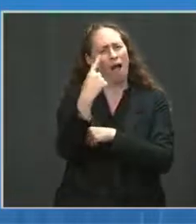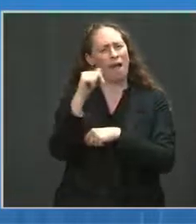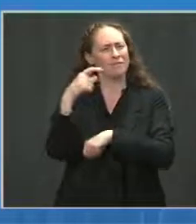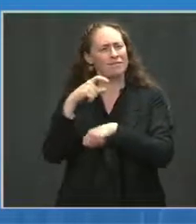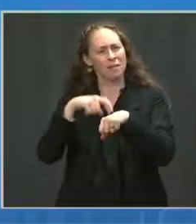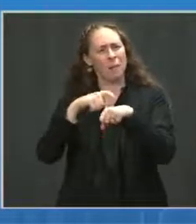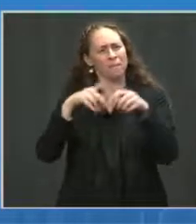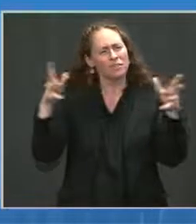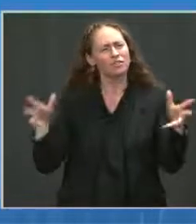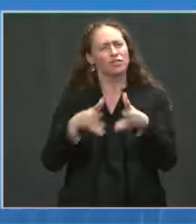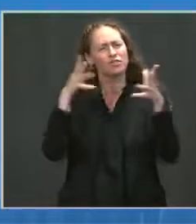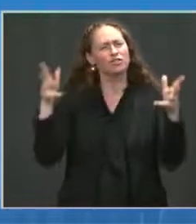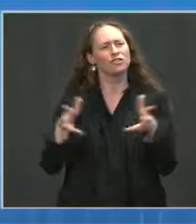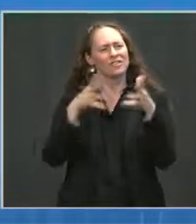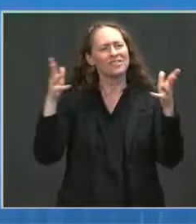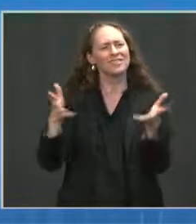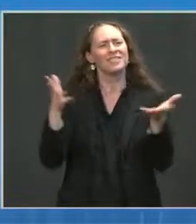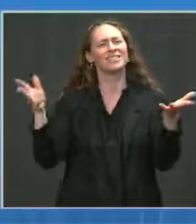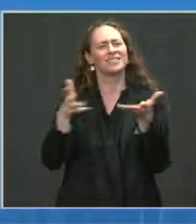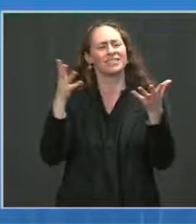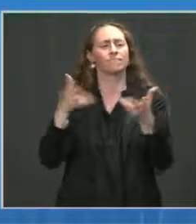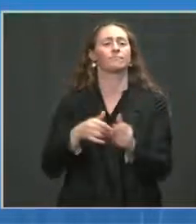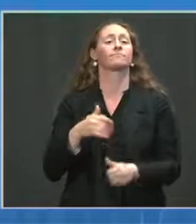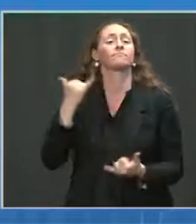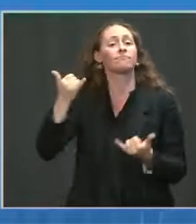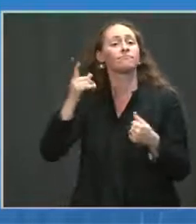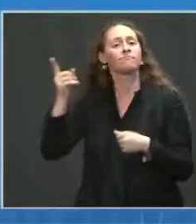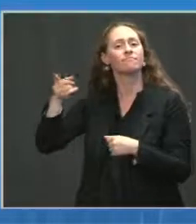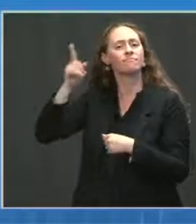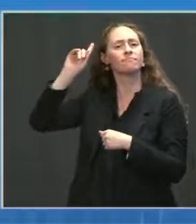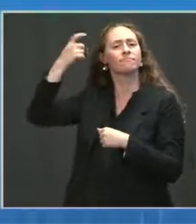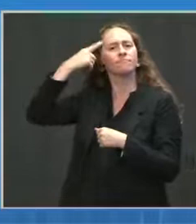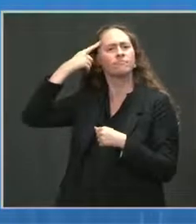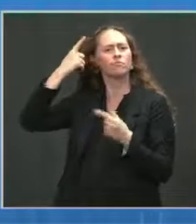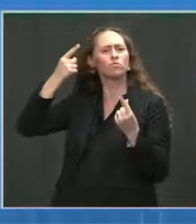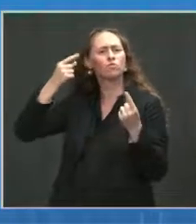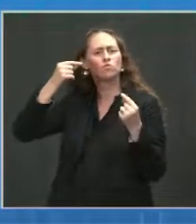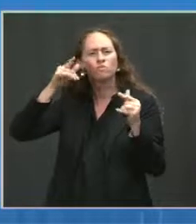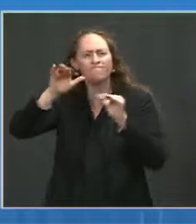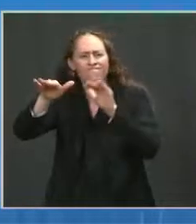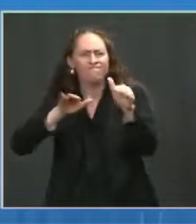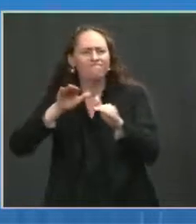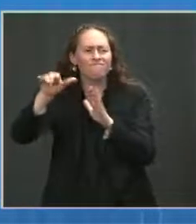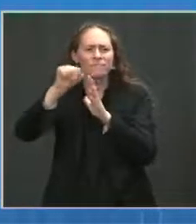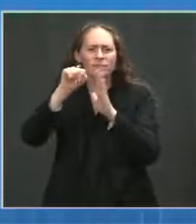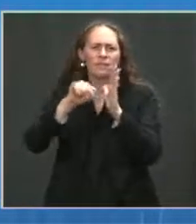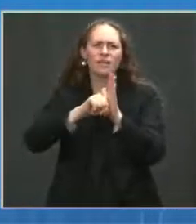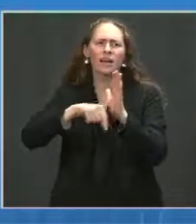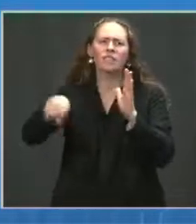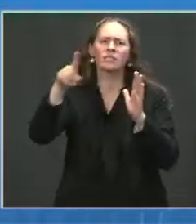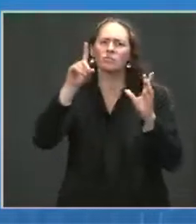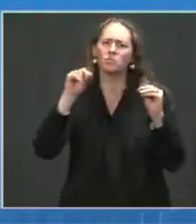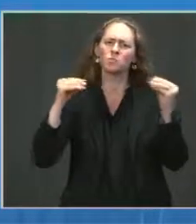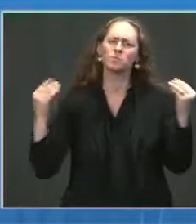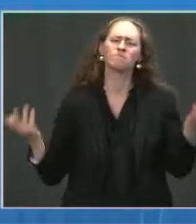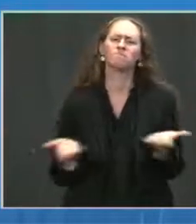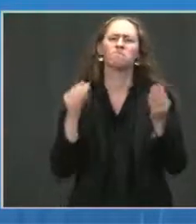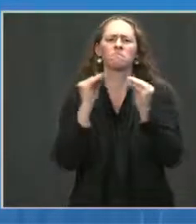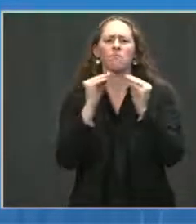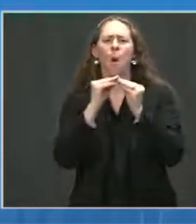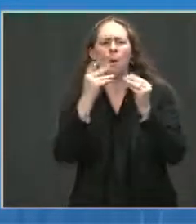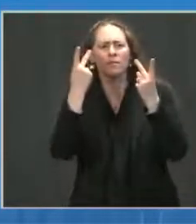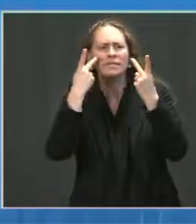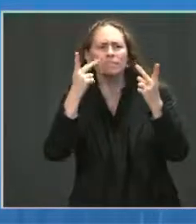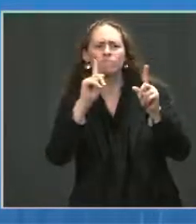more people vaccinated, the federal government is also helping states and communities respond to outbreaks. Since launching